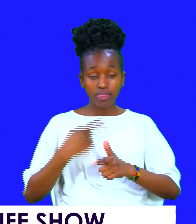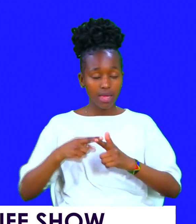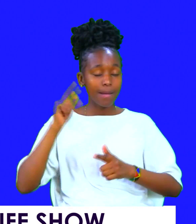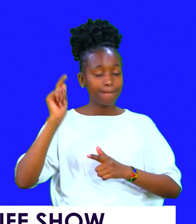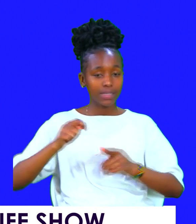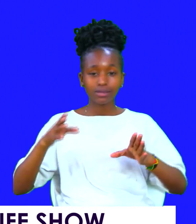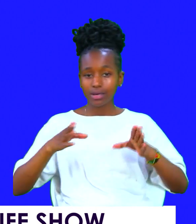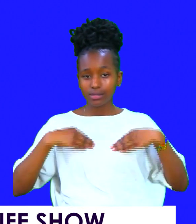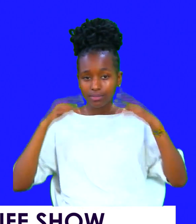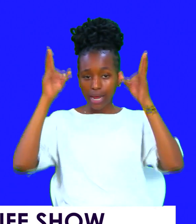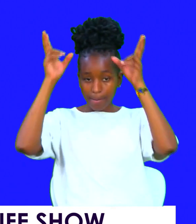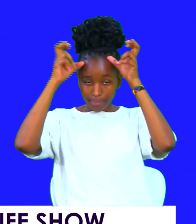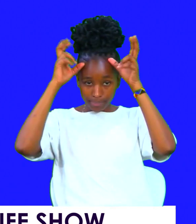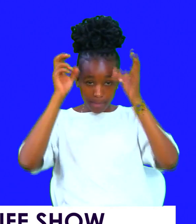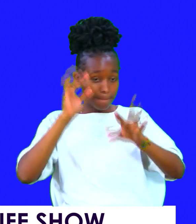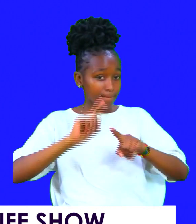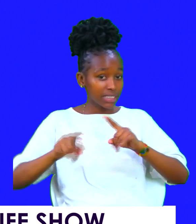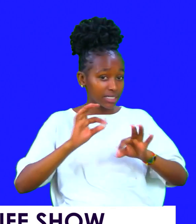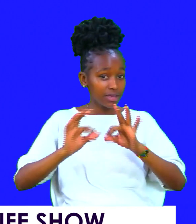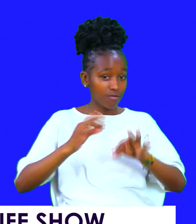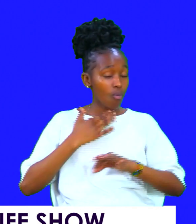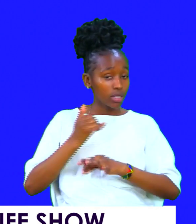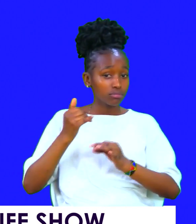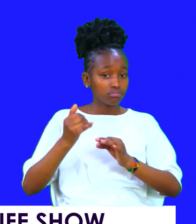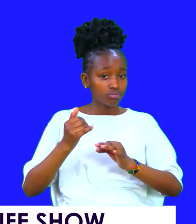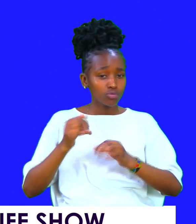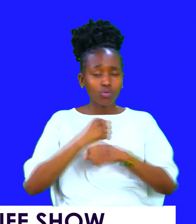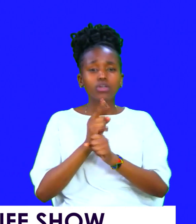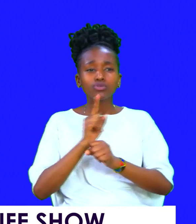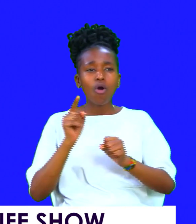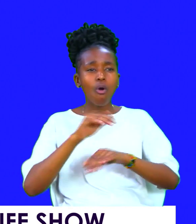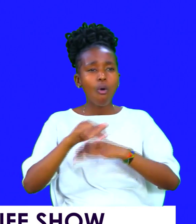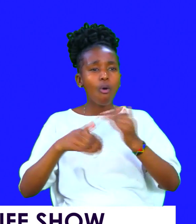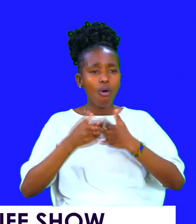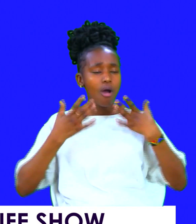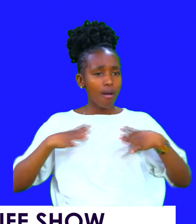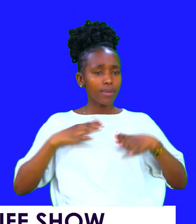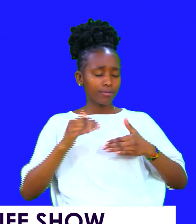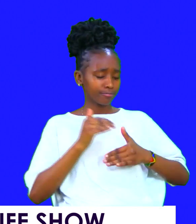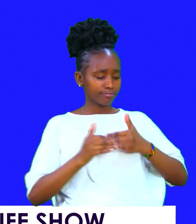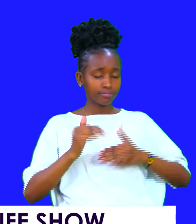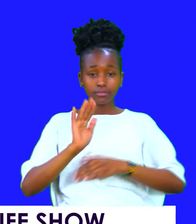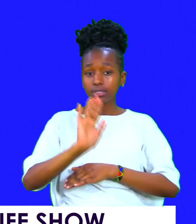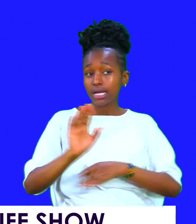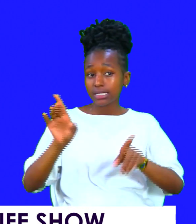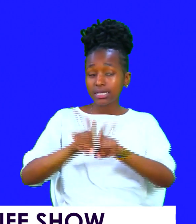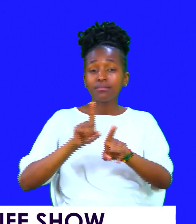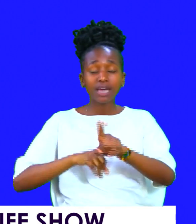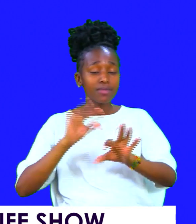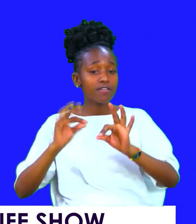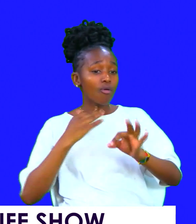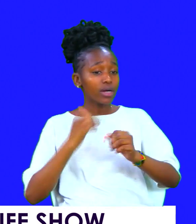evil. But if you want to bring people to you, if you want the support,